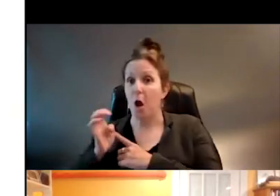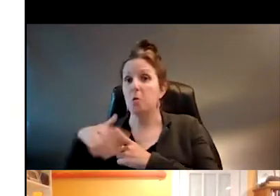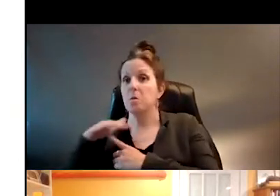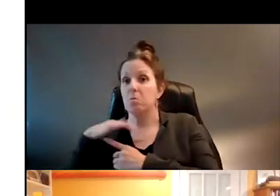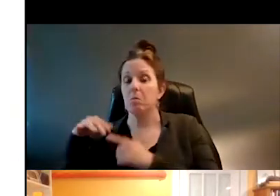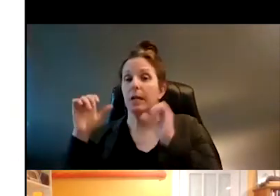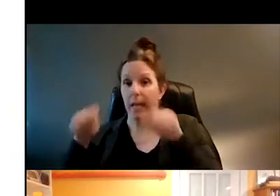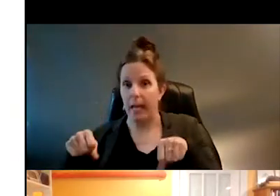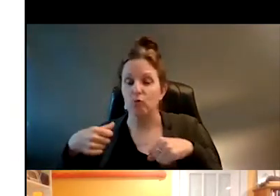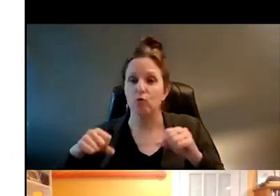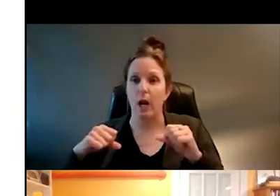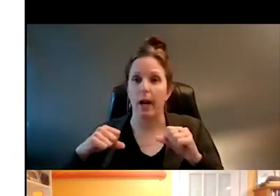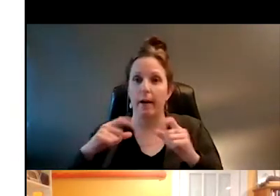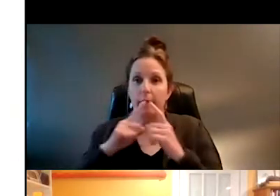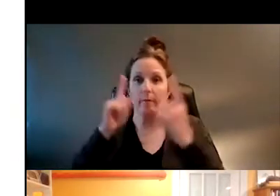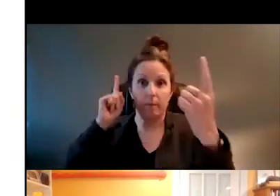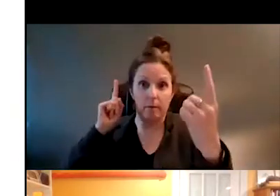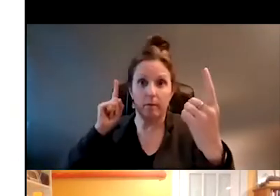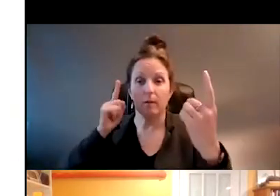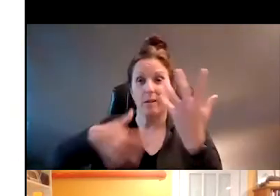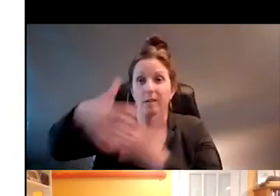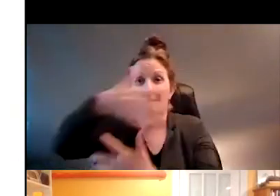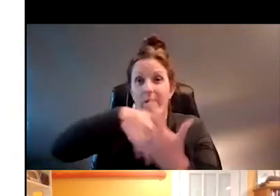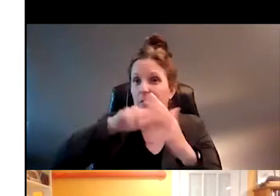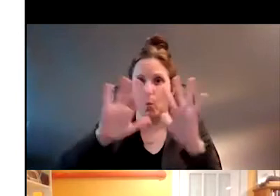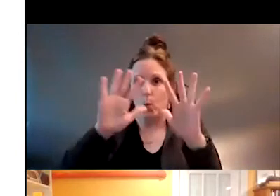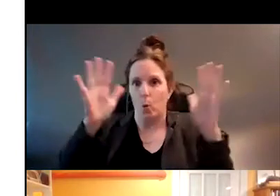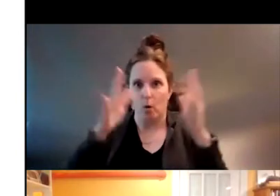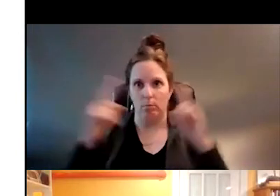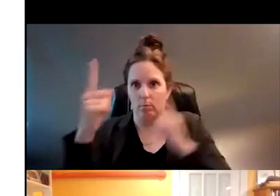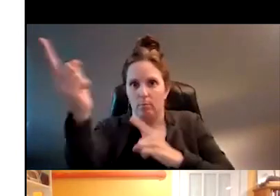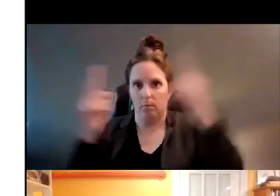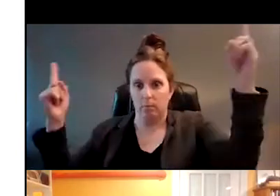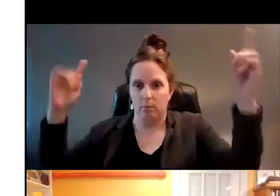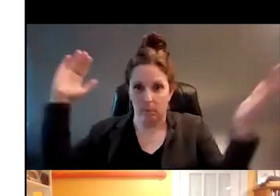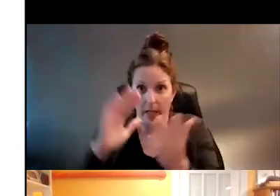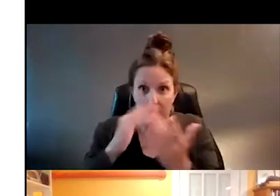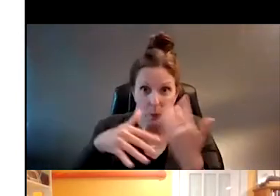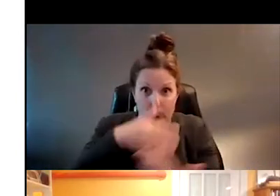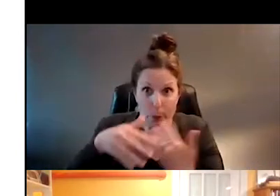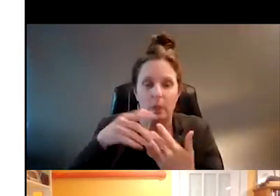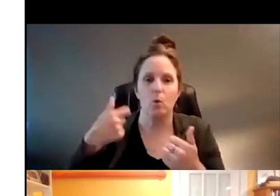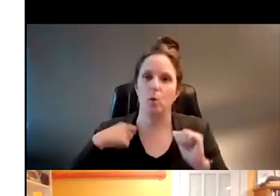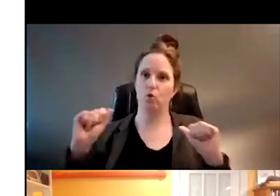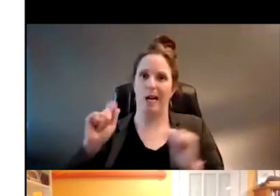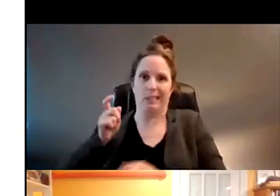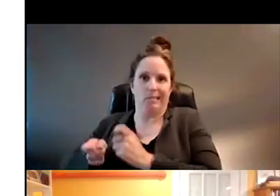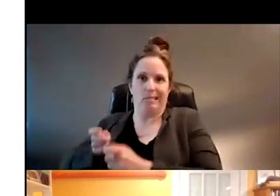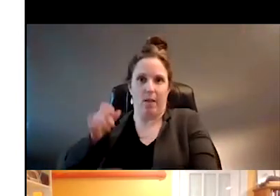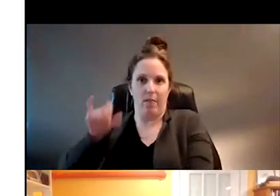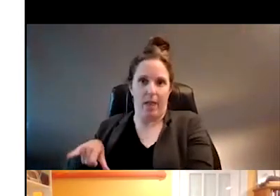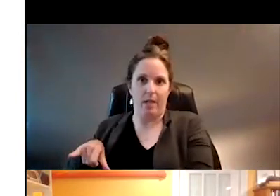to prevent crowding, social distancing, all focuses on this aspect of this triad. But we